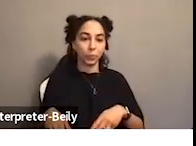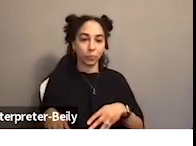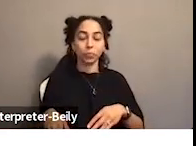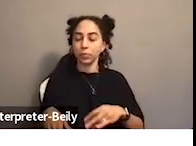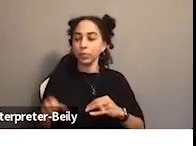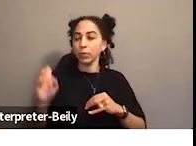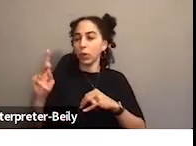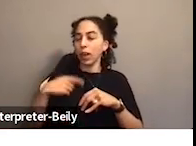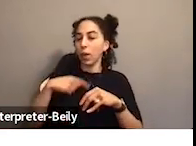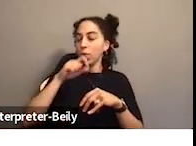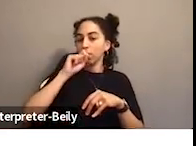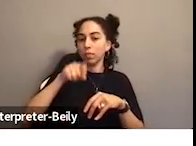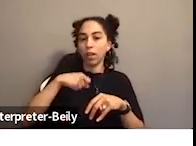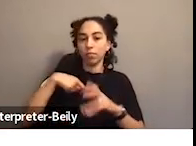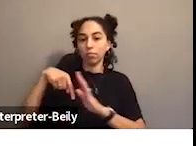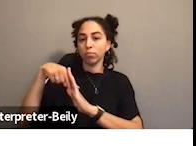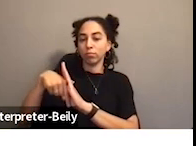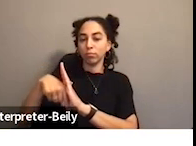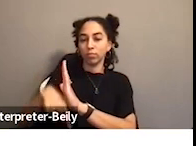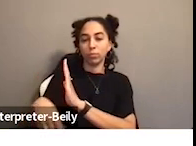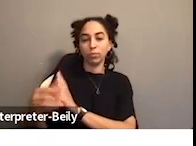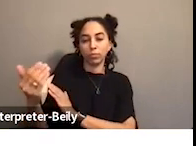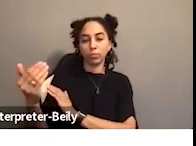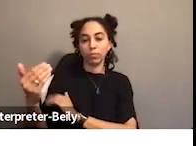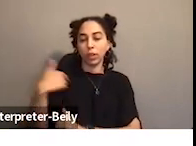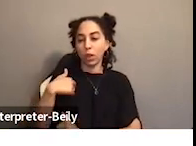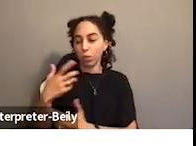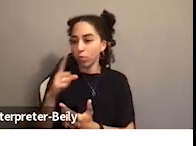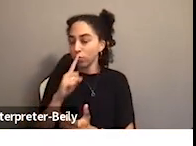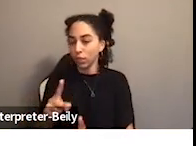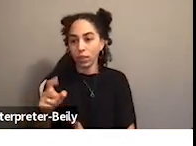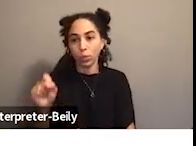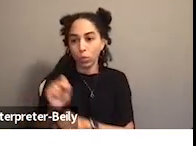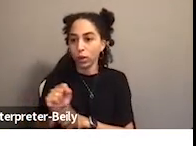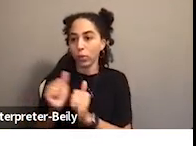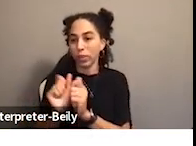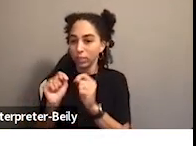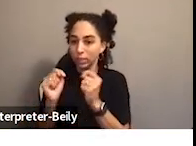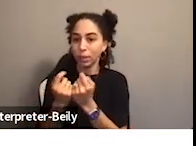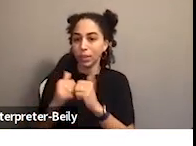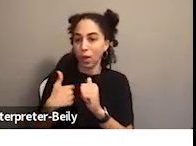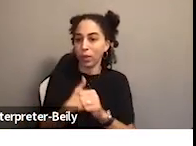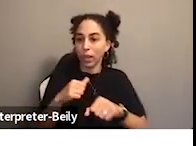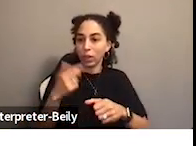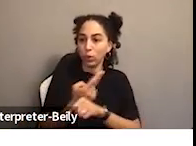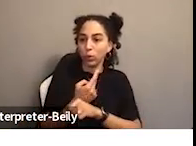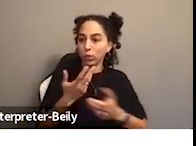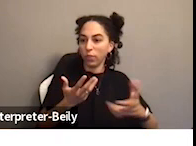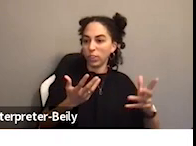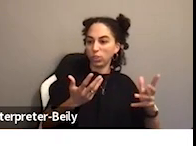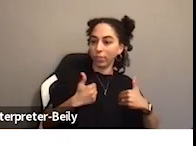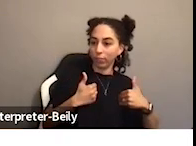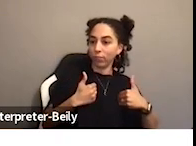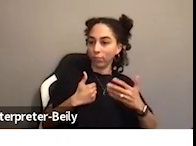Okay, and I would love to look into that a little further. We are really working with teams to see how we can use what is in place.